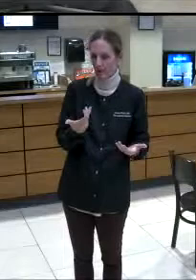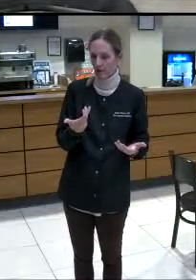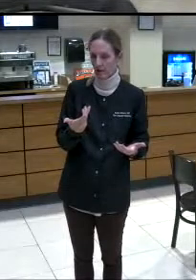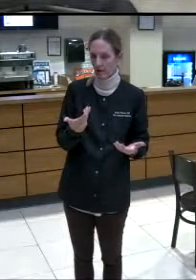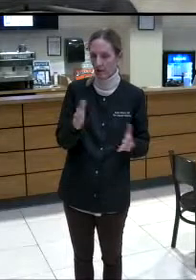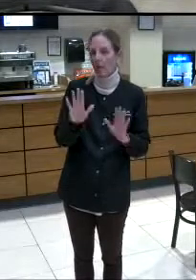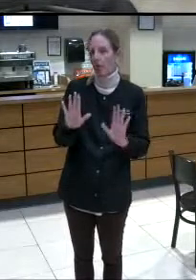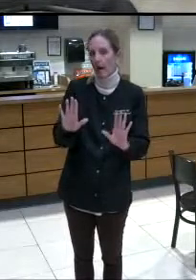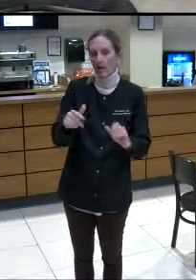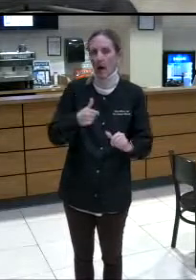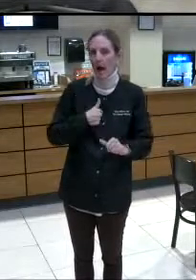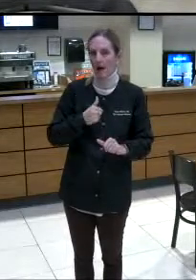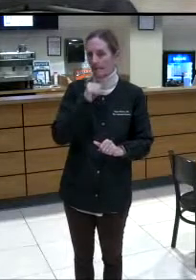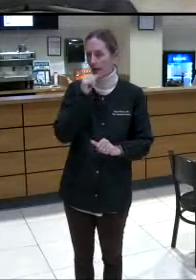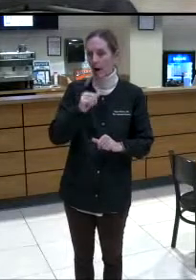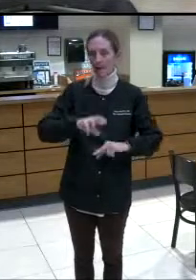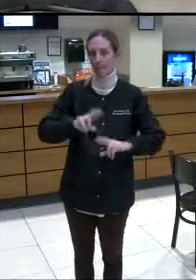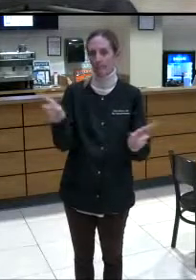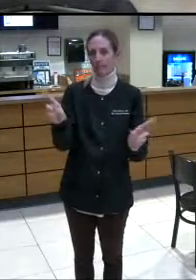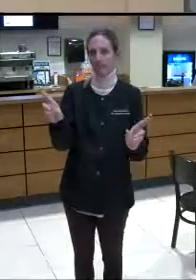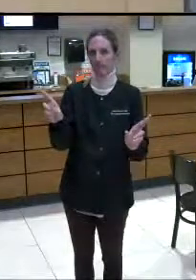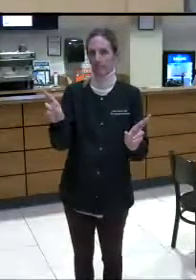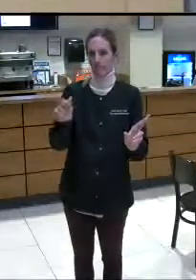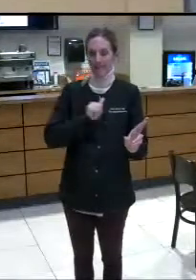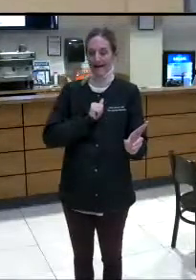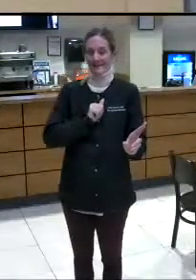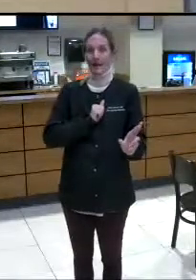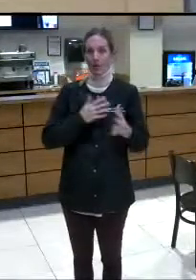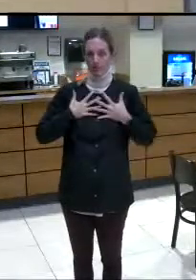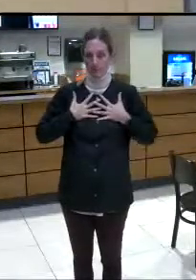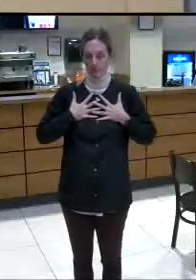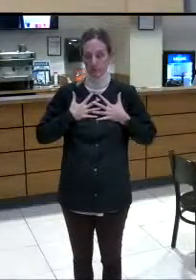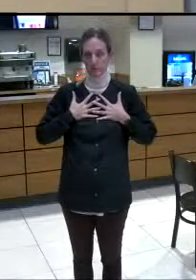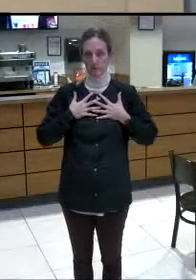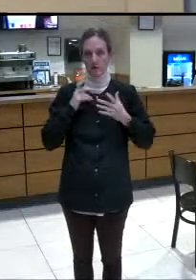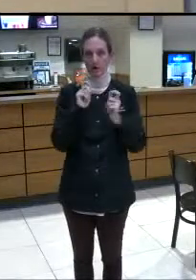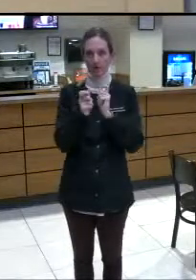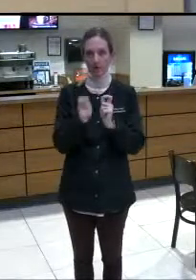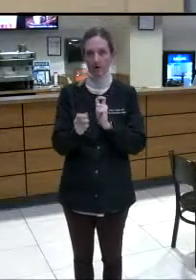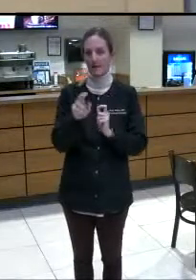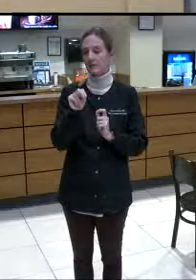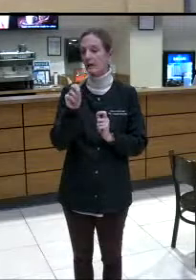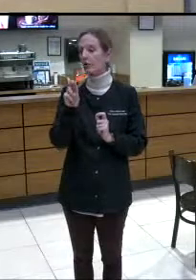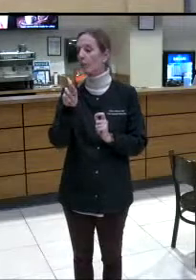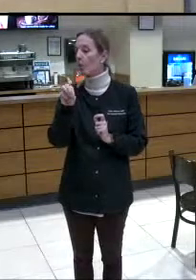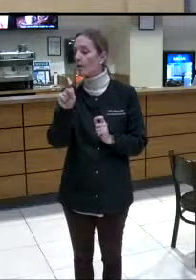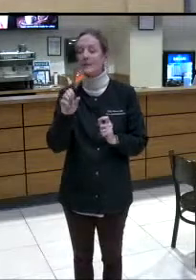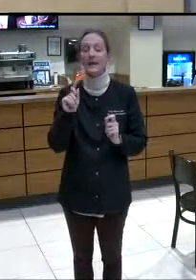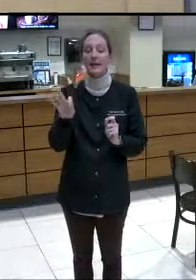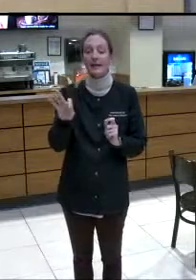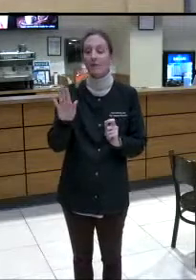I personally just am not prepared to have a discussion about revising the norms. If it's a question of,